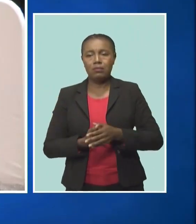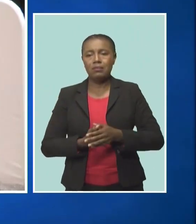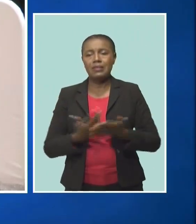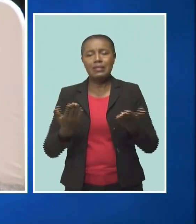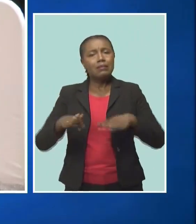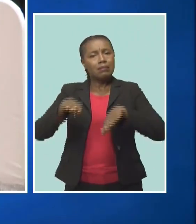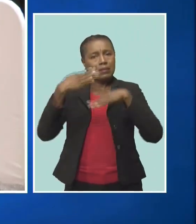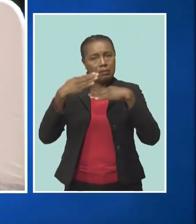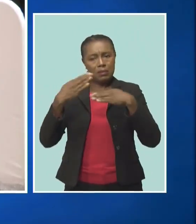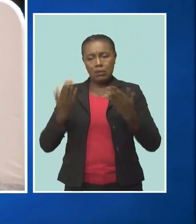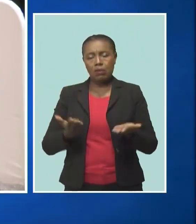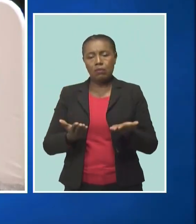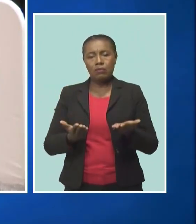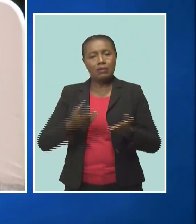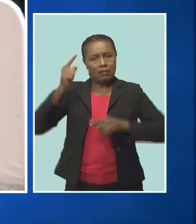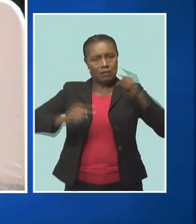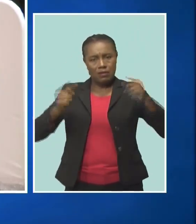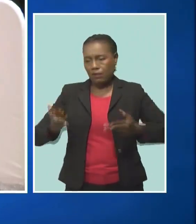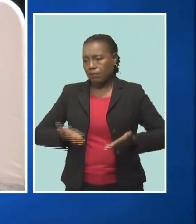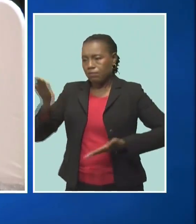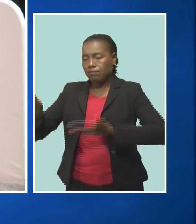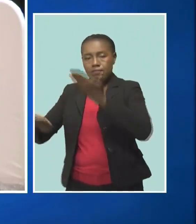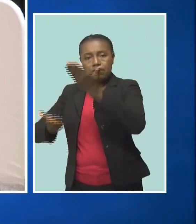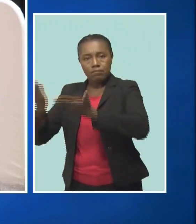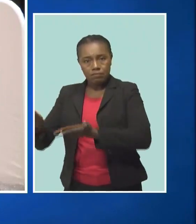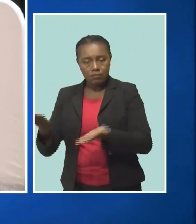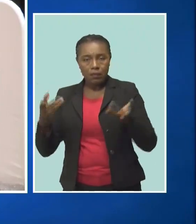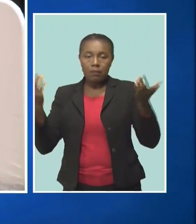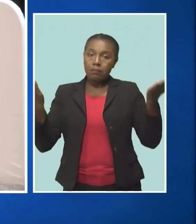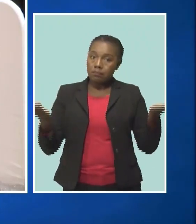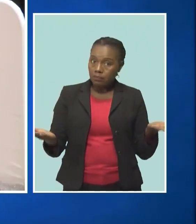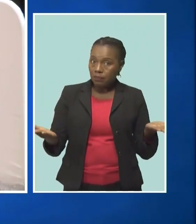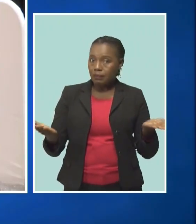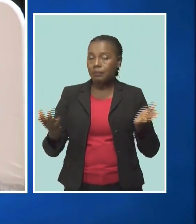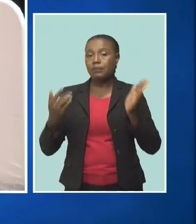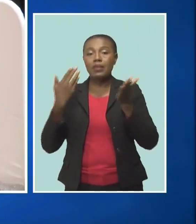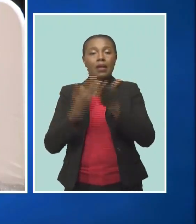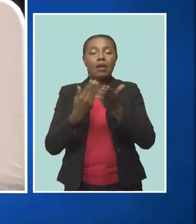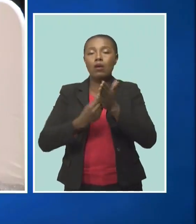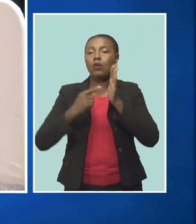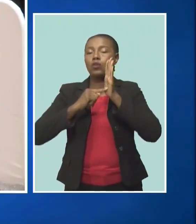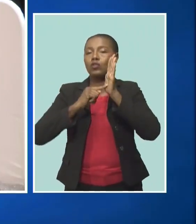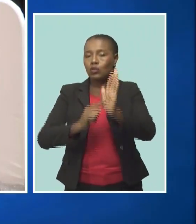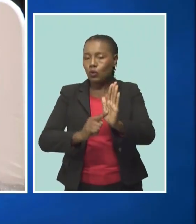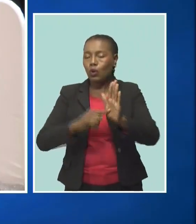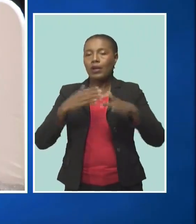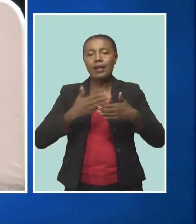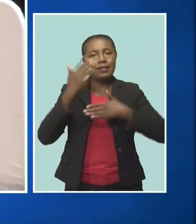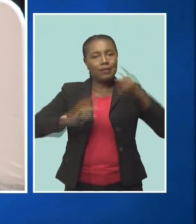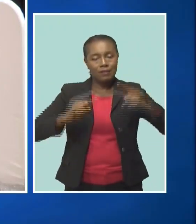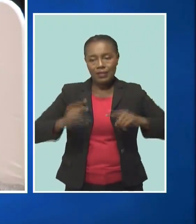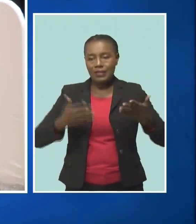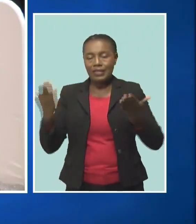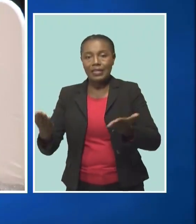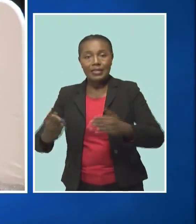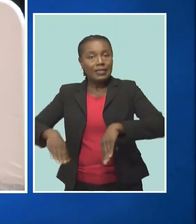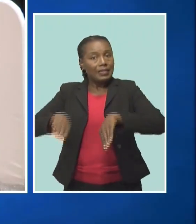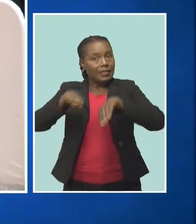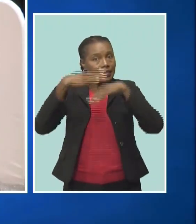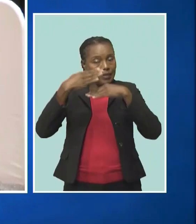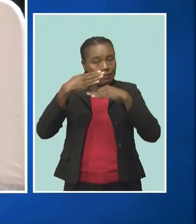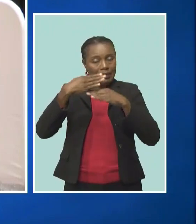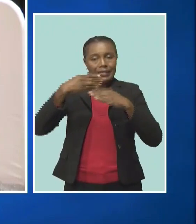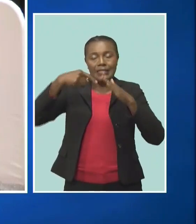can be attained. However, the evidence shows that diversification that limits the depth of shock-induced